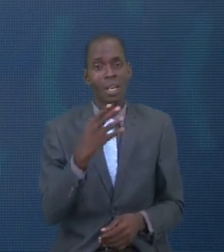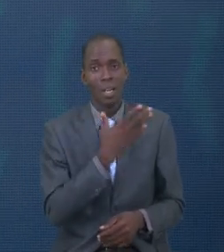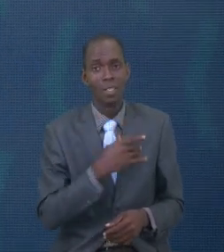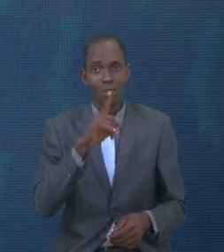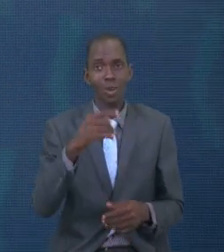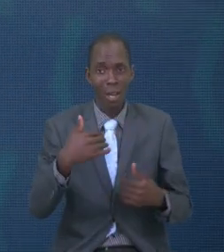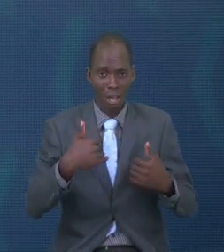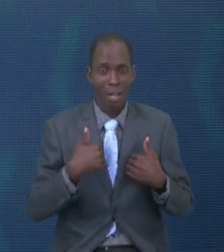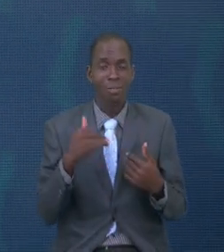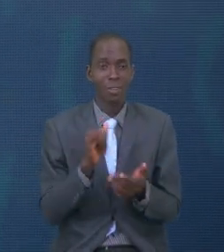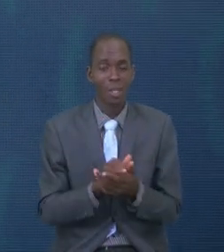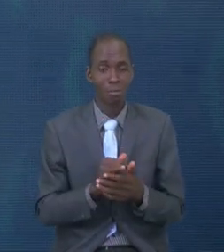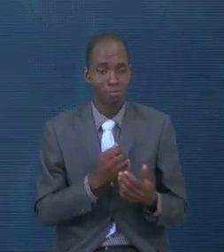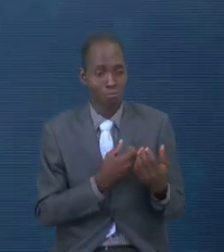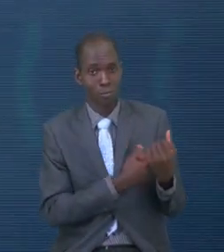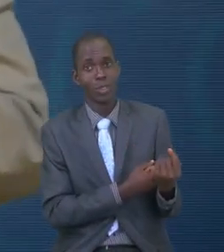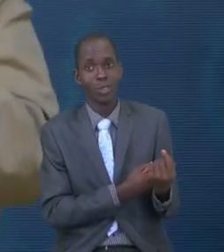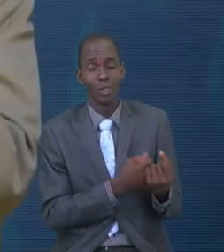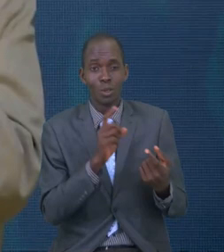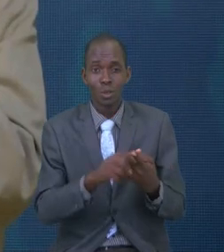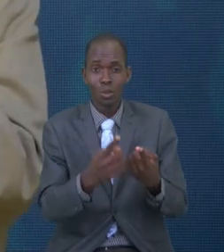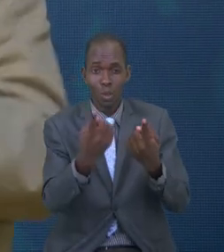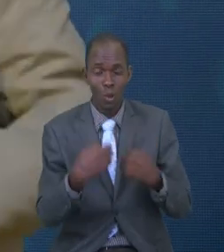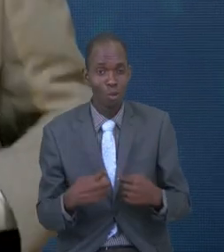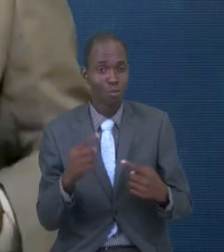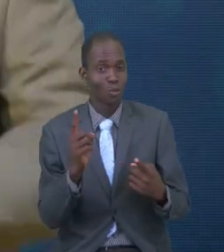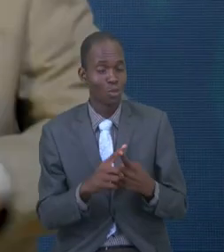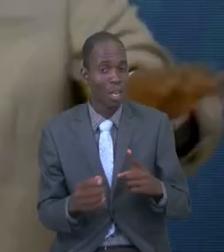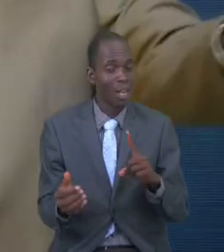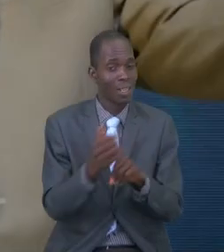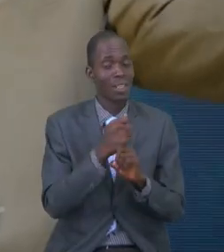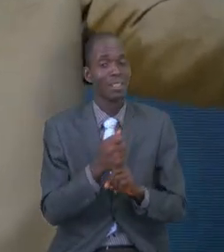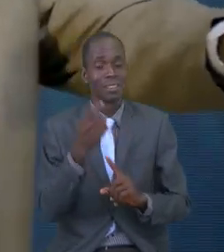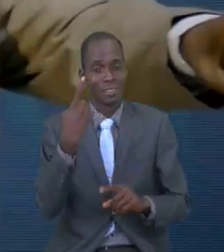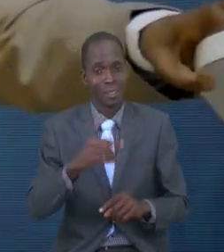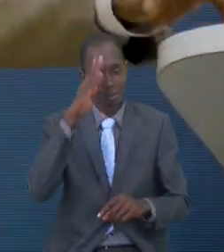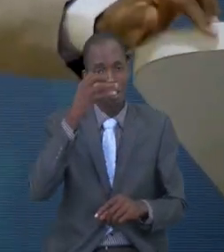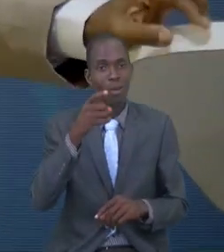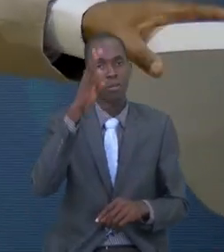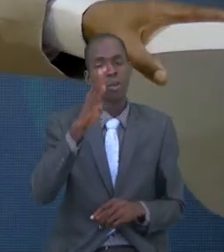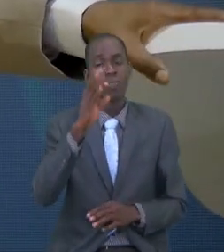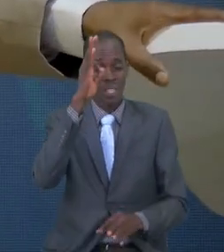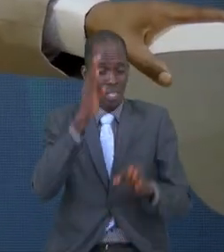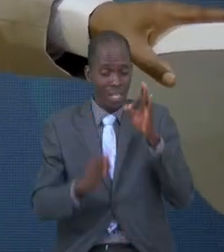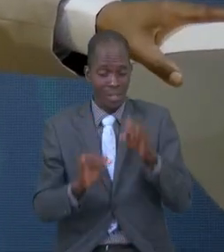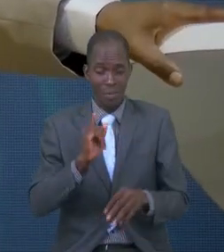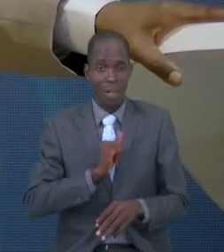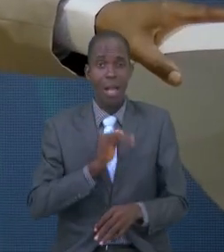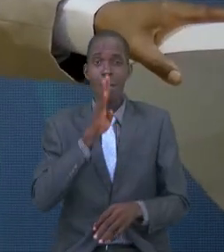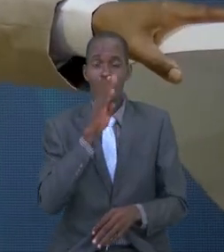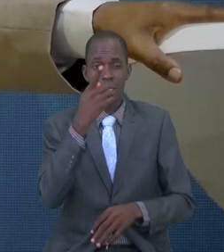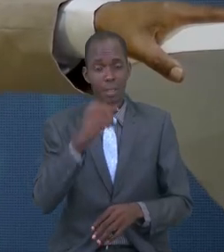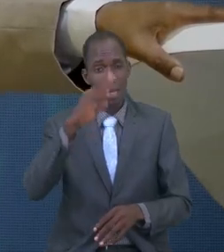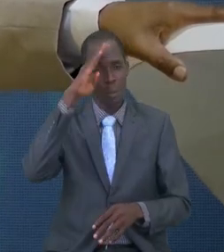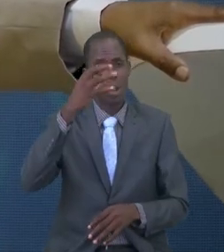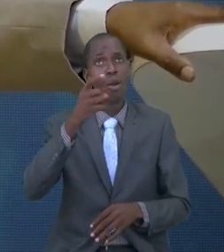the mind, to come to arrest man of God. If I be the man of God,